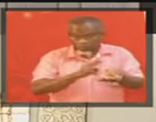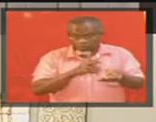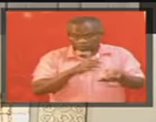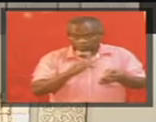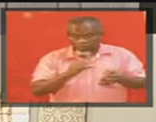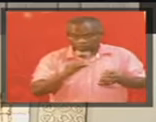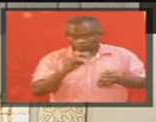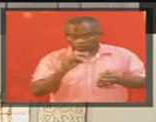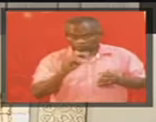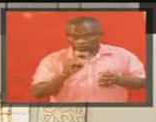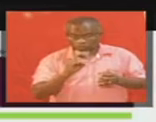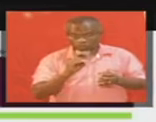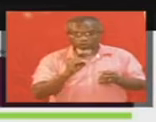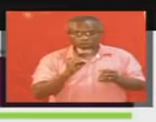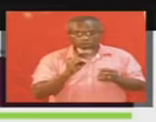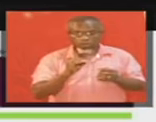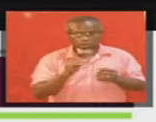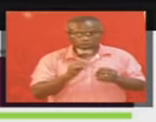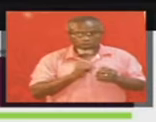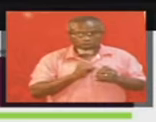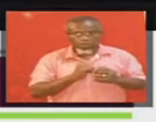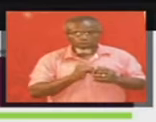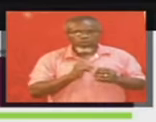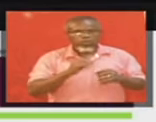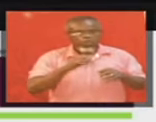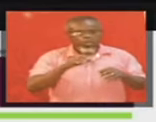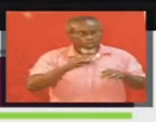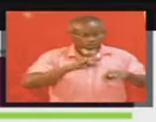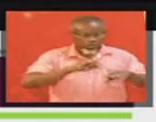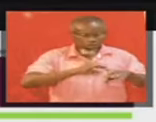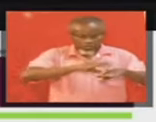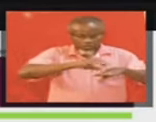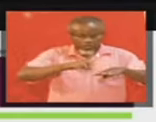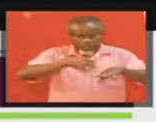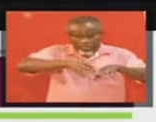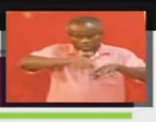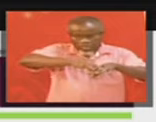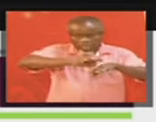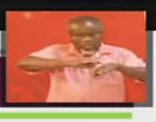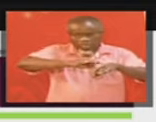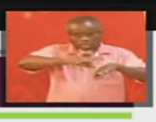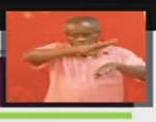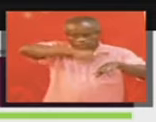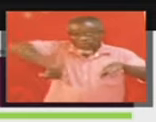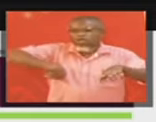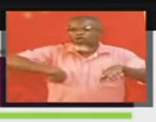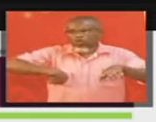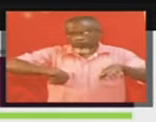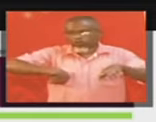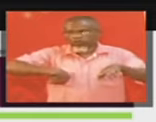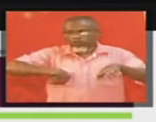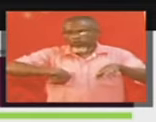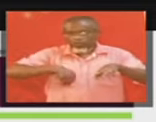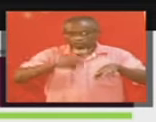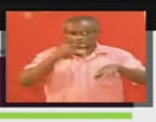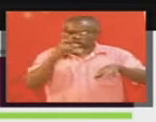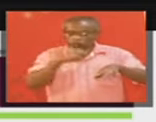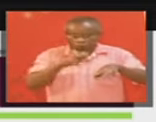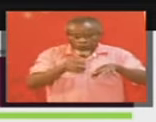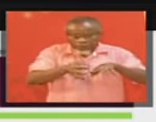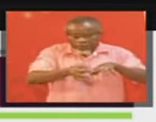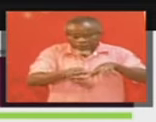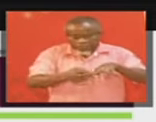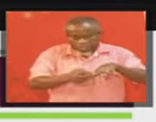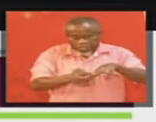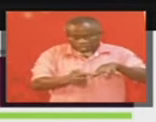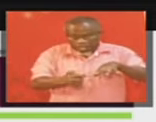false nails or nail polish, because that can mess with the way in which the machine works. And generally, it's advisable to clean the